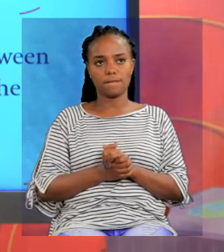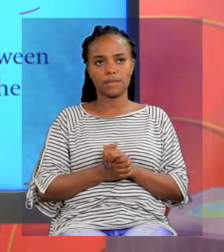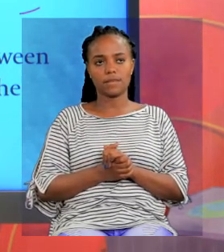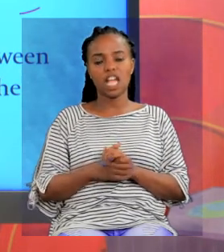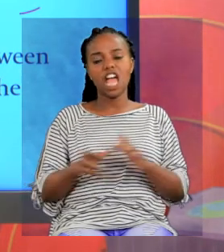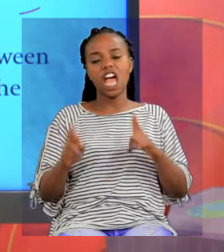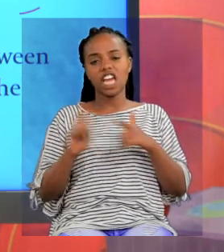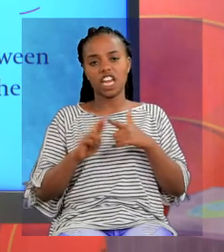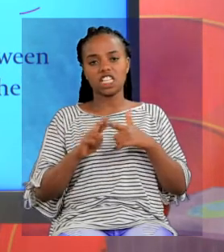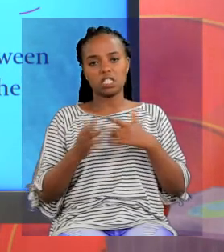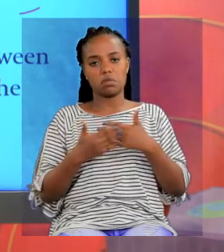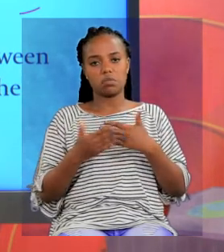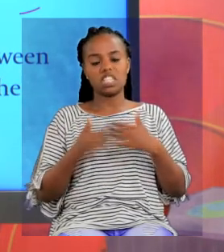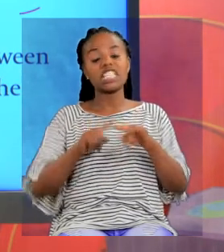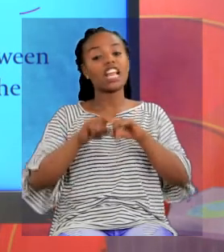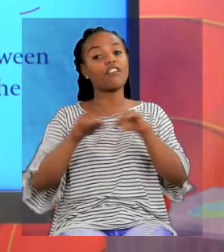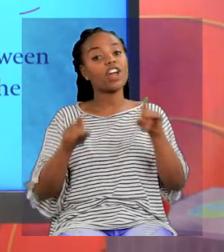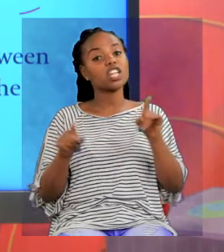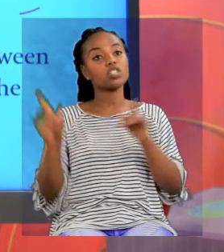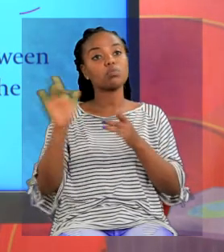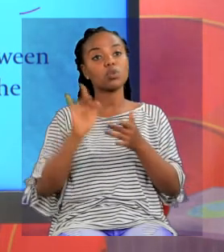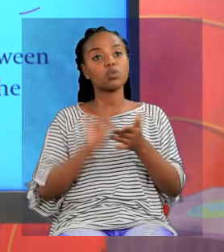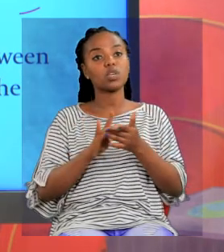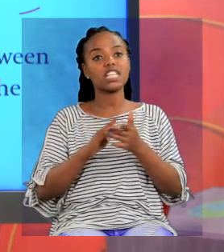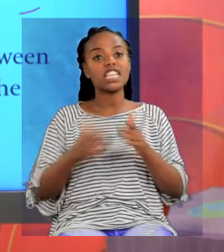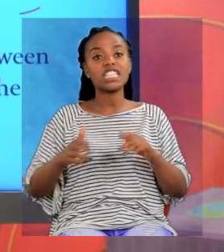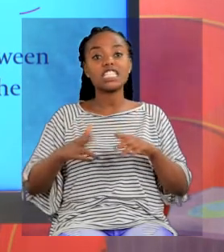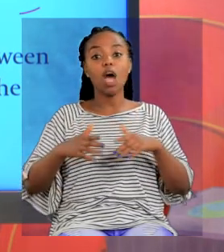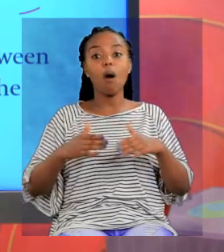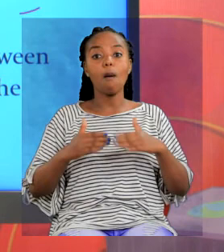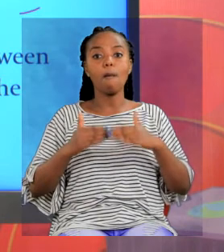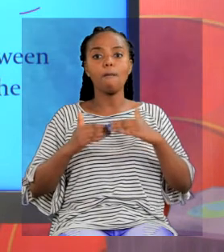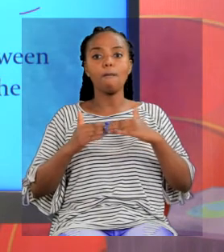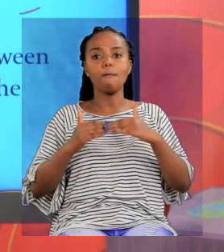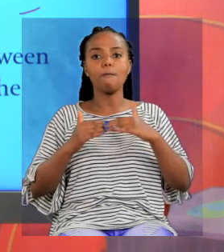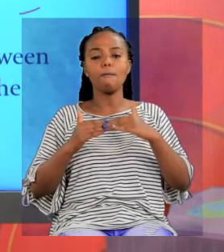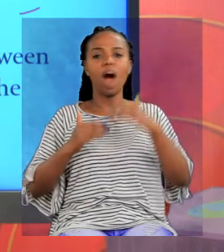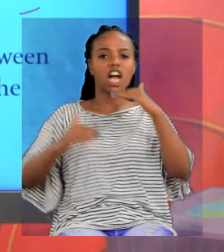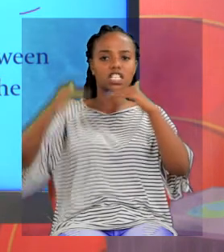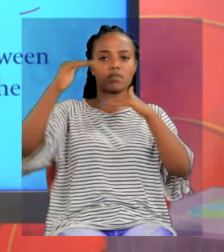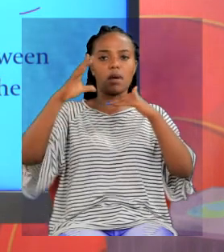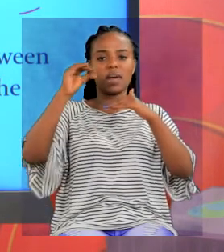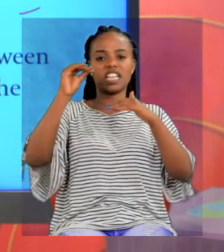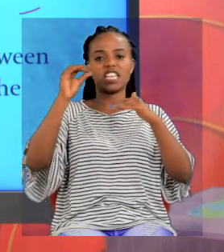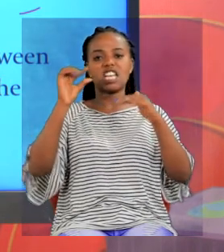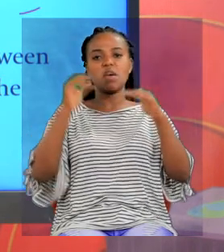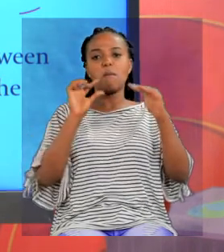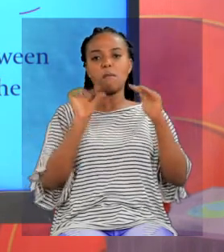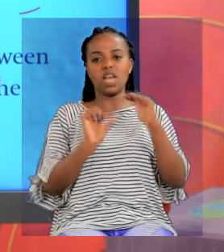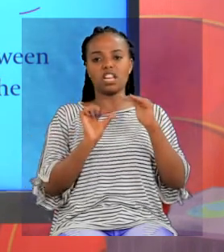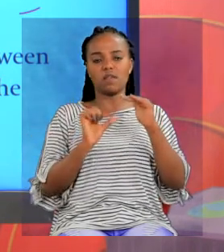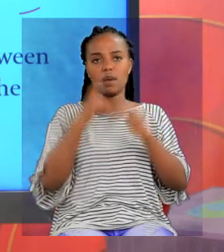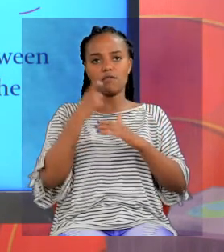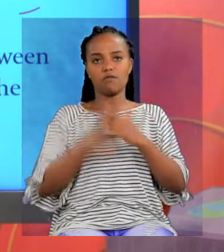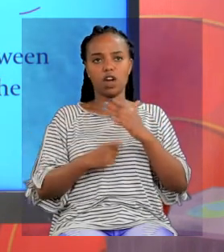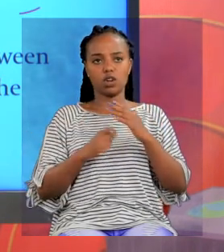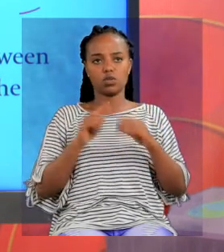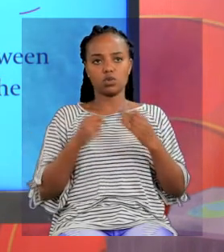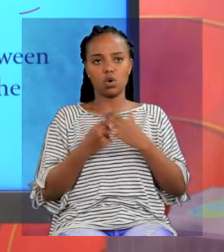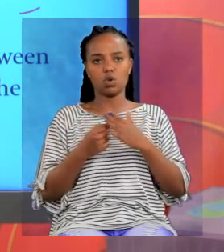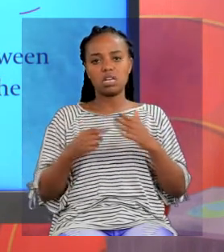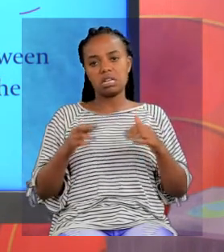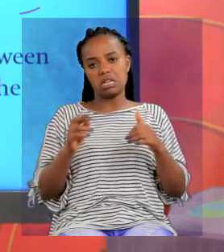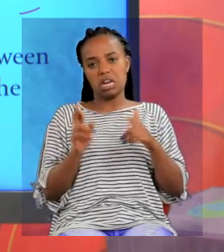Range simply it is the difference between the maximum and the minimum value. So simply range is equal to